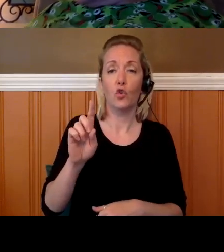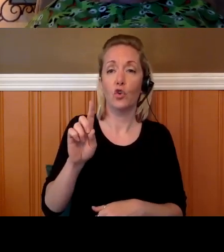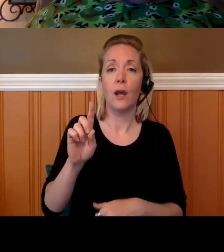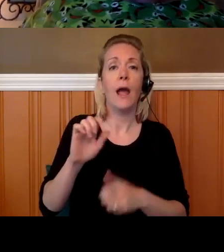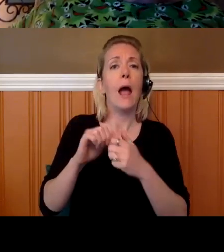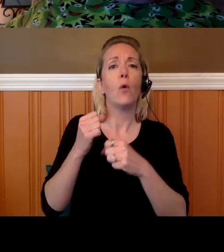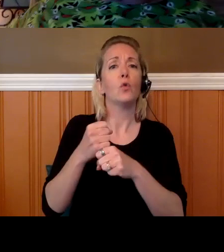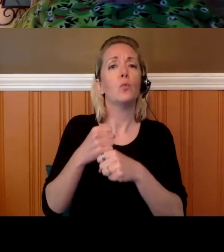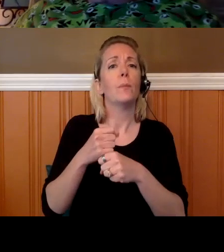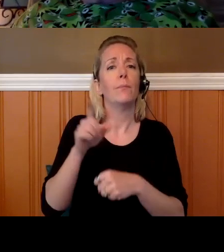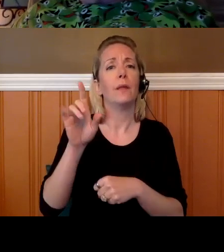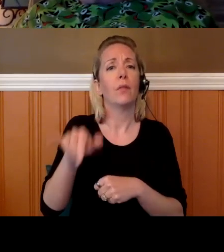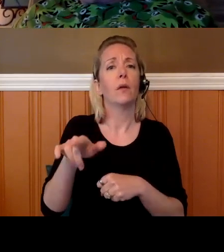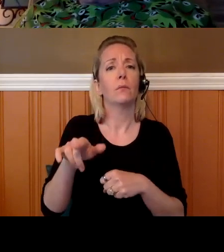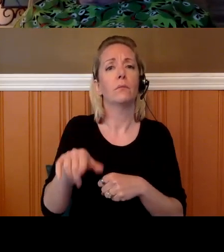Yeah, ask me.